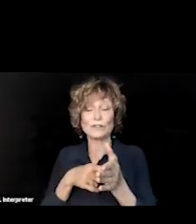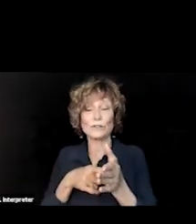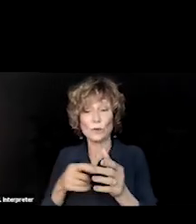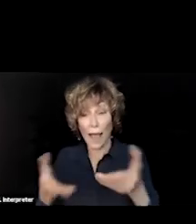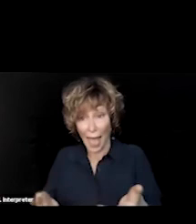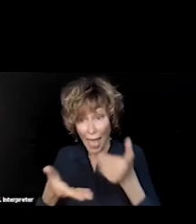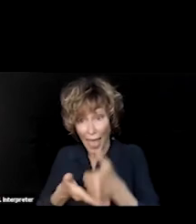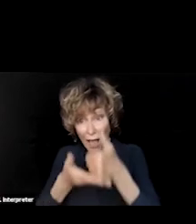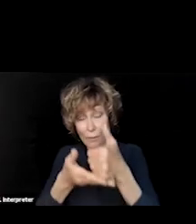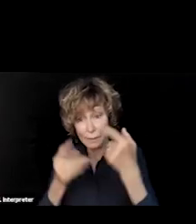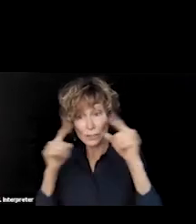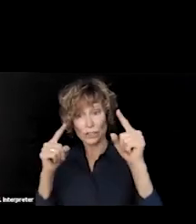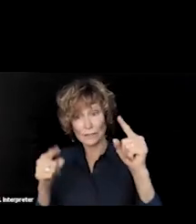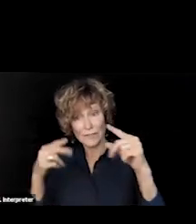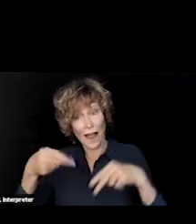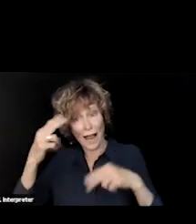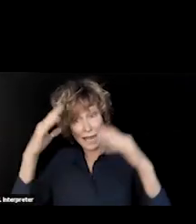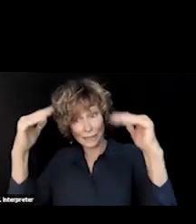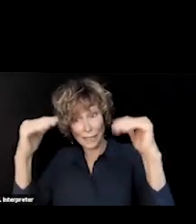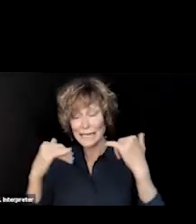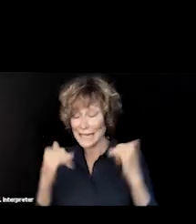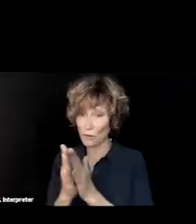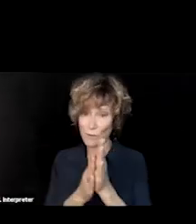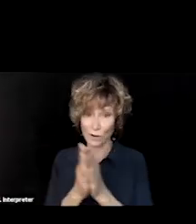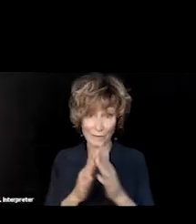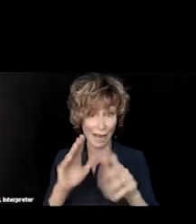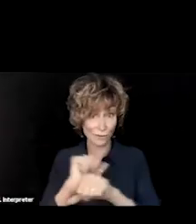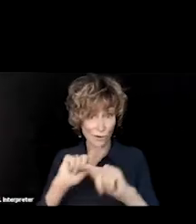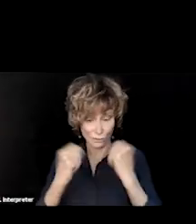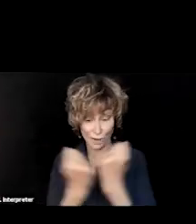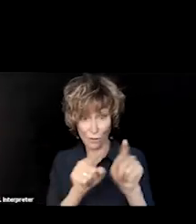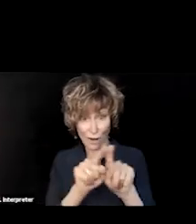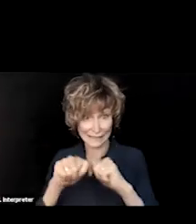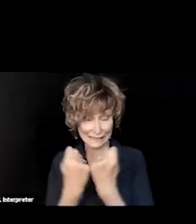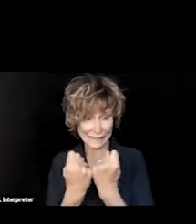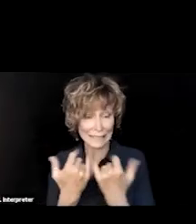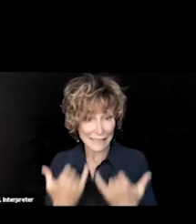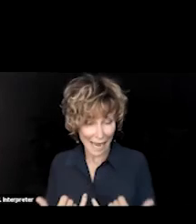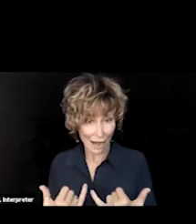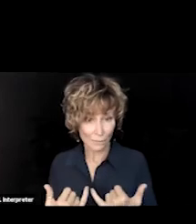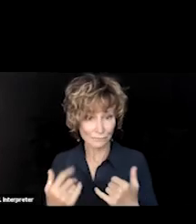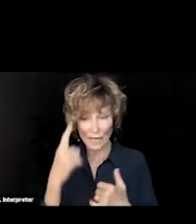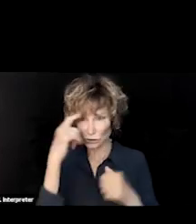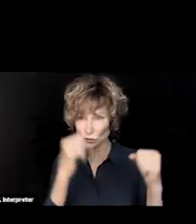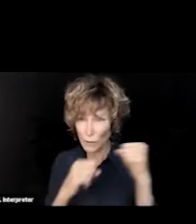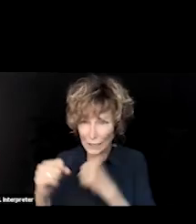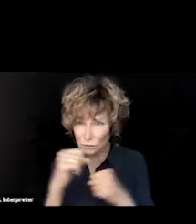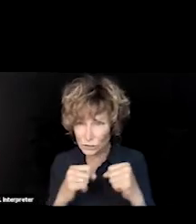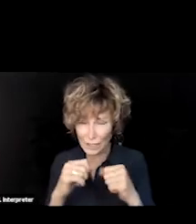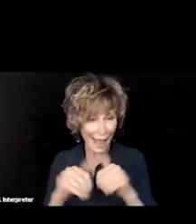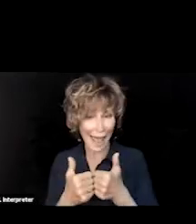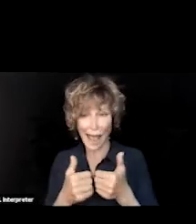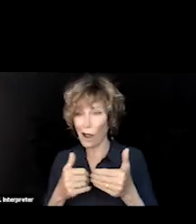expectations. We are motivated to work together as a team. Now, we have to talk about strategy. How are we going to move